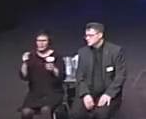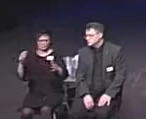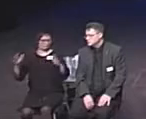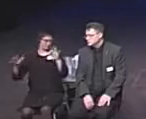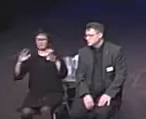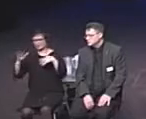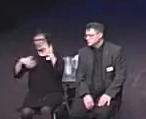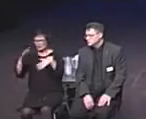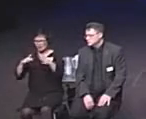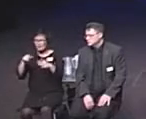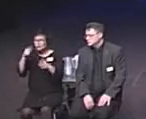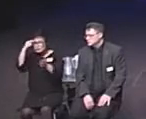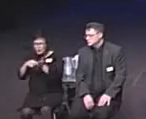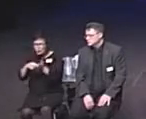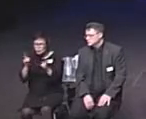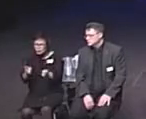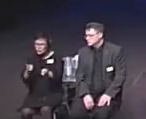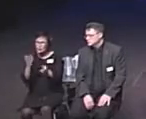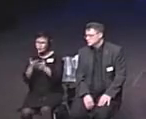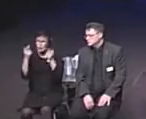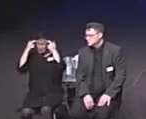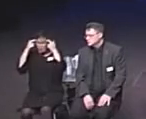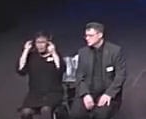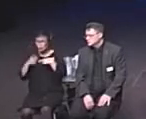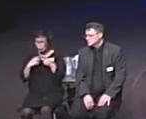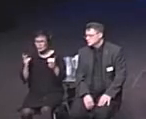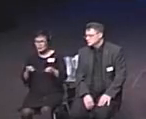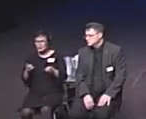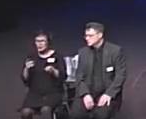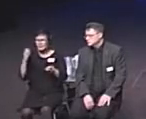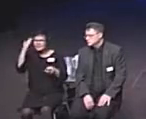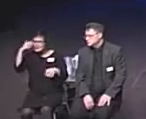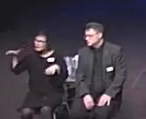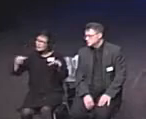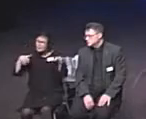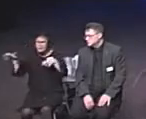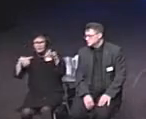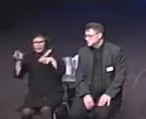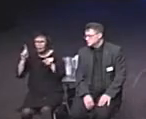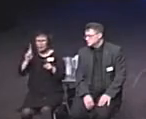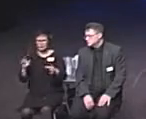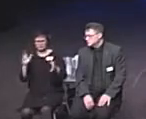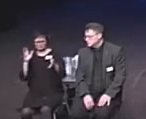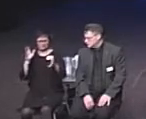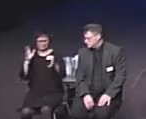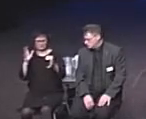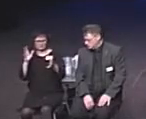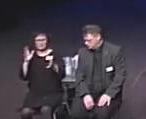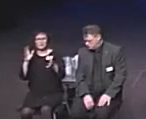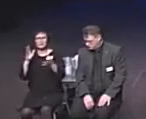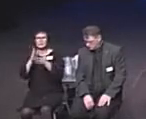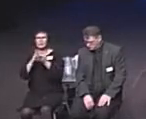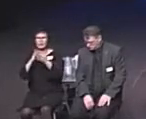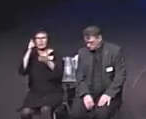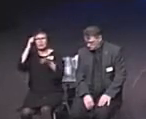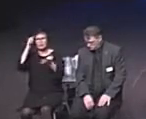and is meant to be, because that's how your brain works. You collect, you gather, then you're confused, but then eventually you sort out